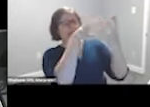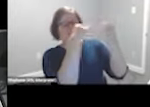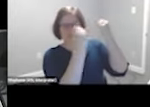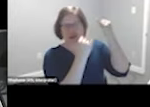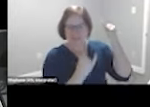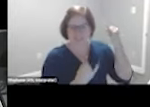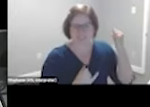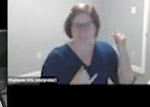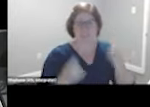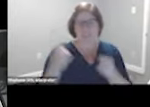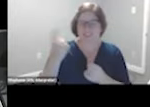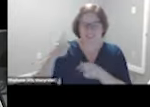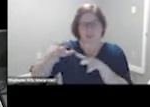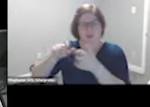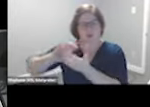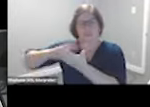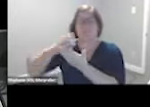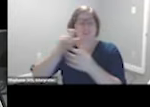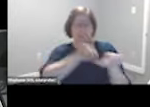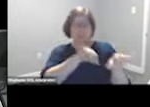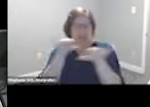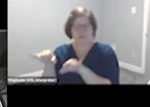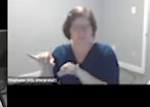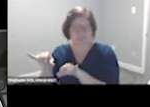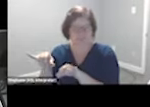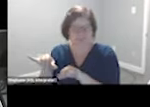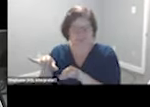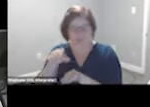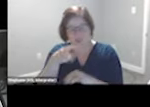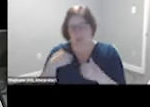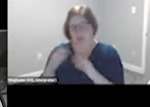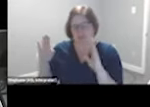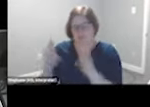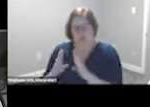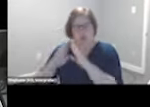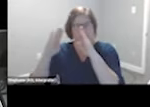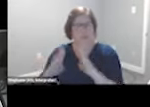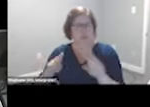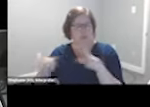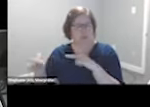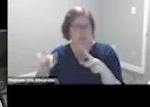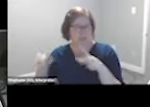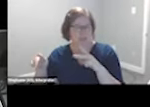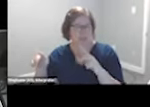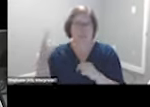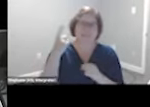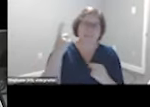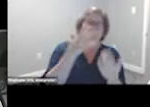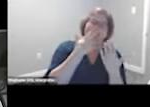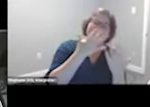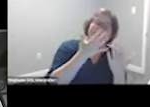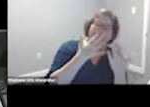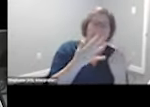with a laptop. It's pretty much the same as you have a small little house party at your home and somebody's singing and